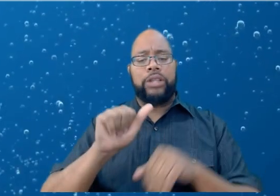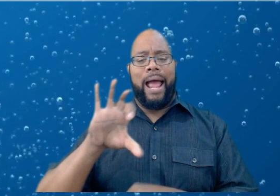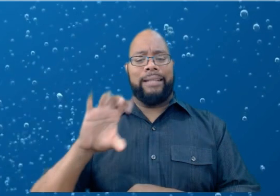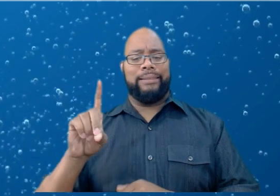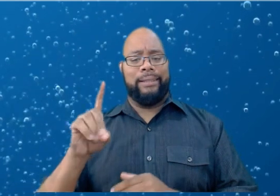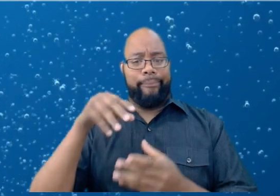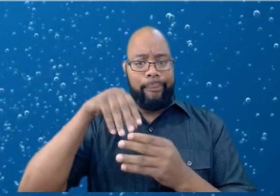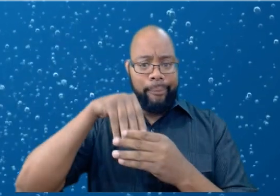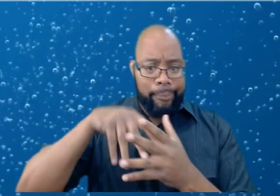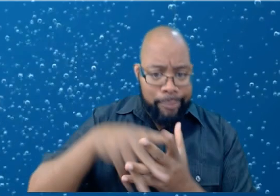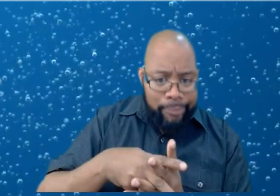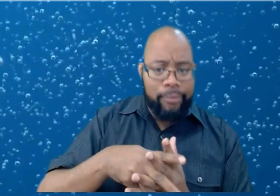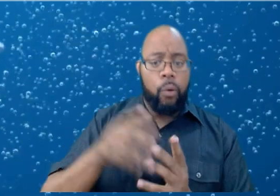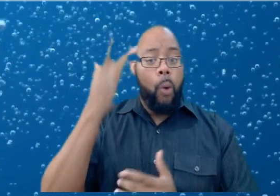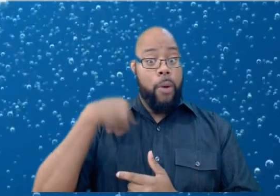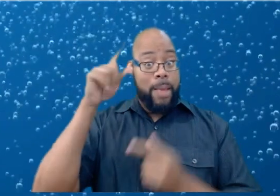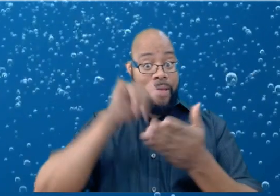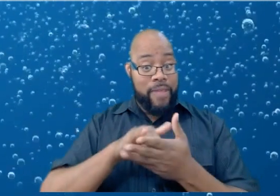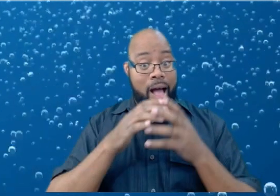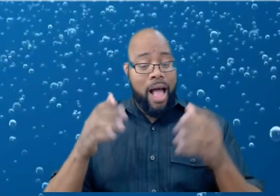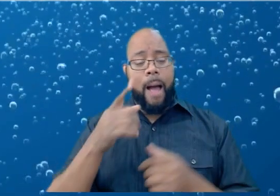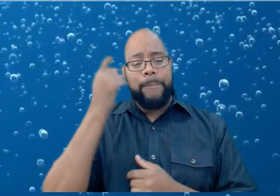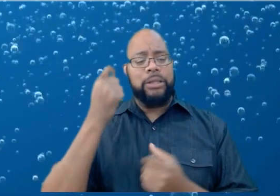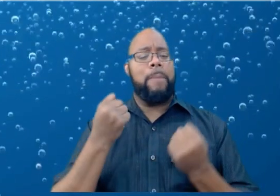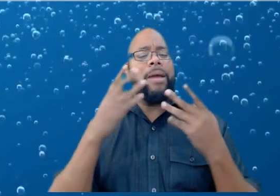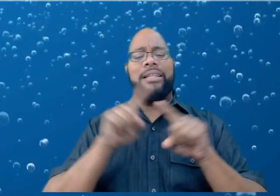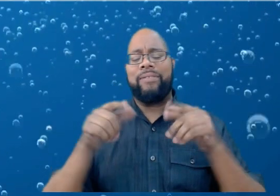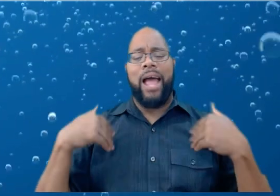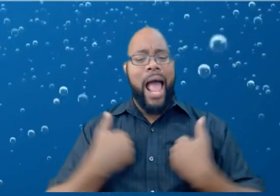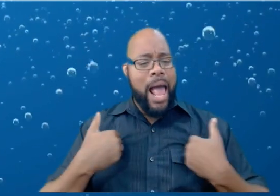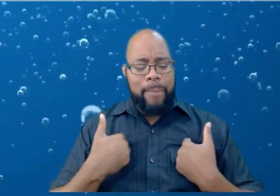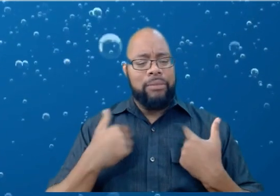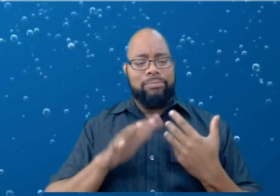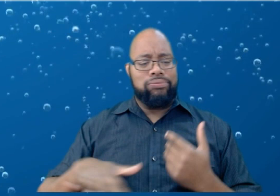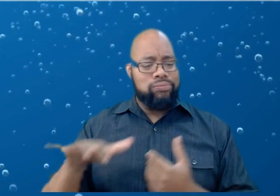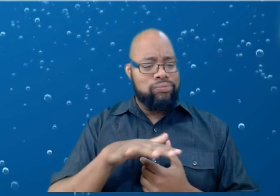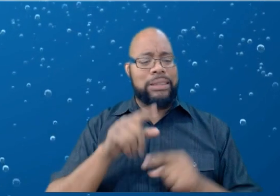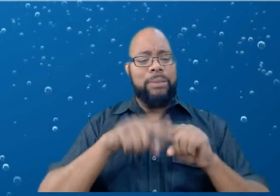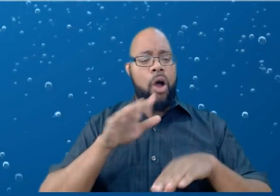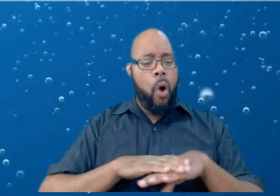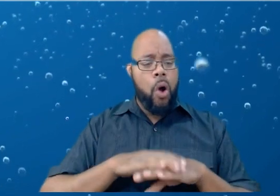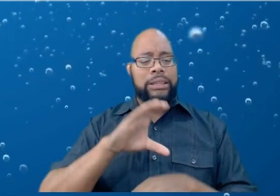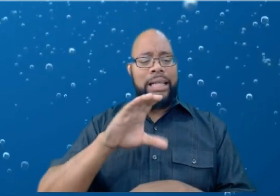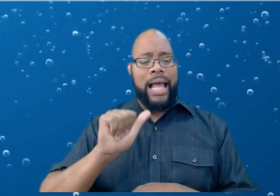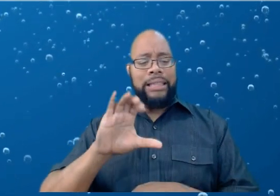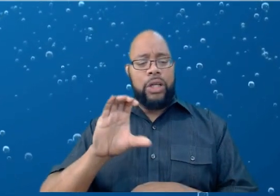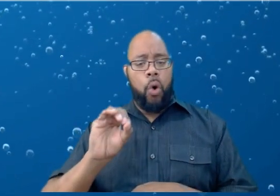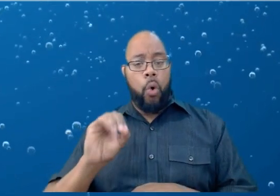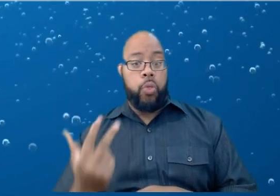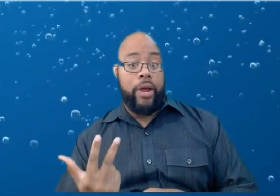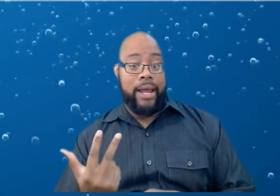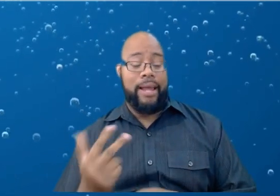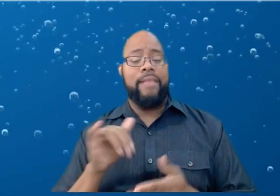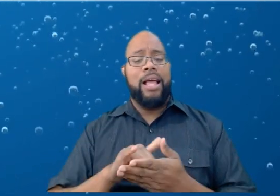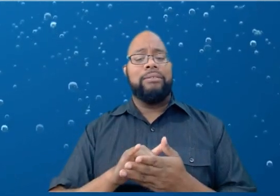ocean acidification. The reason that we think a lot about this is that so many different types of organisms depend on